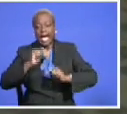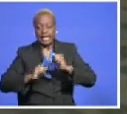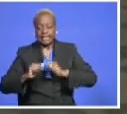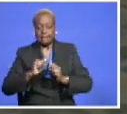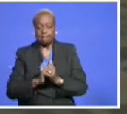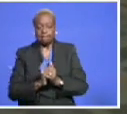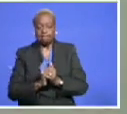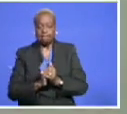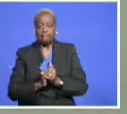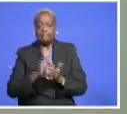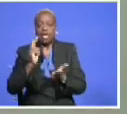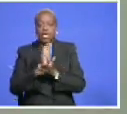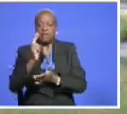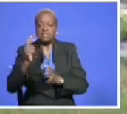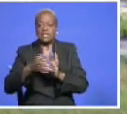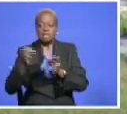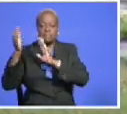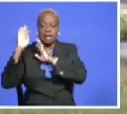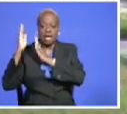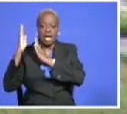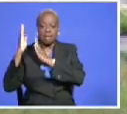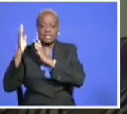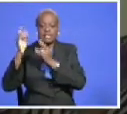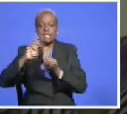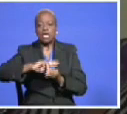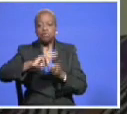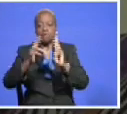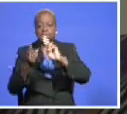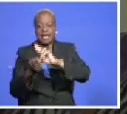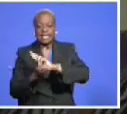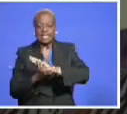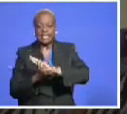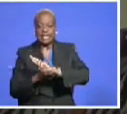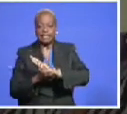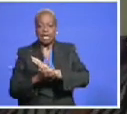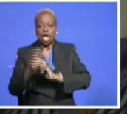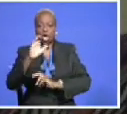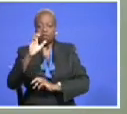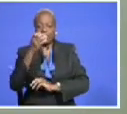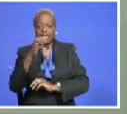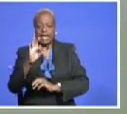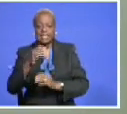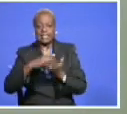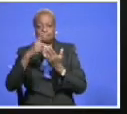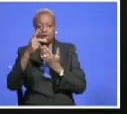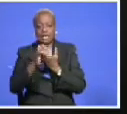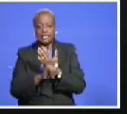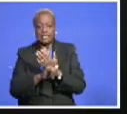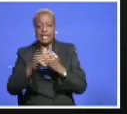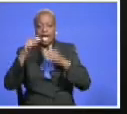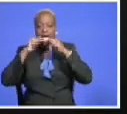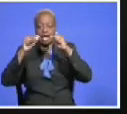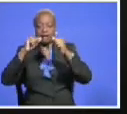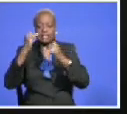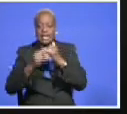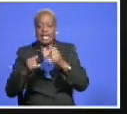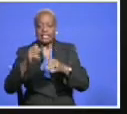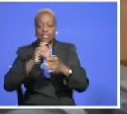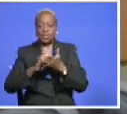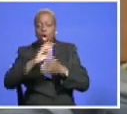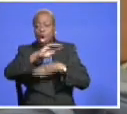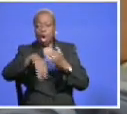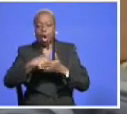Well, the University of the Bahamas revising its new COVID-19 policy announced last week. All persons entering the